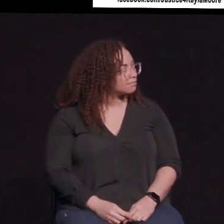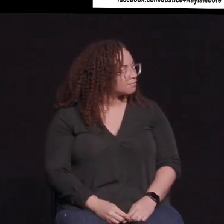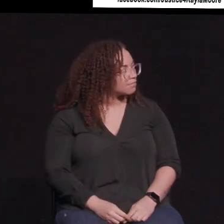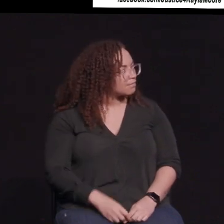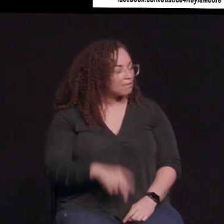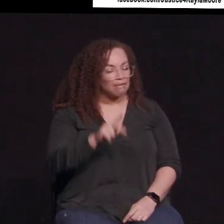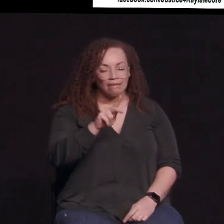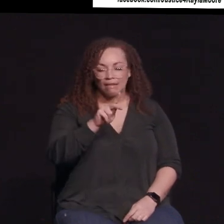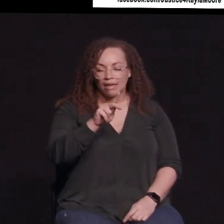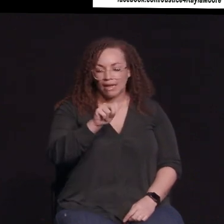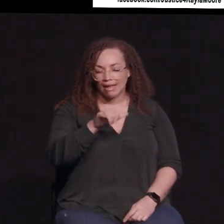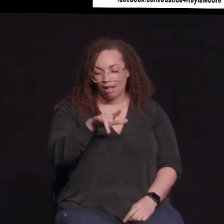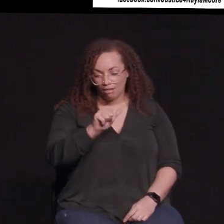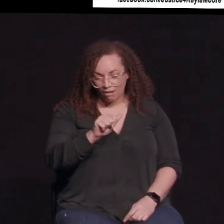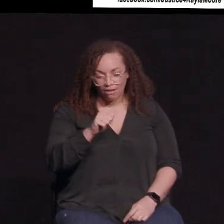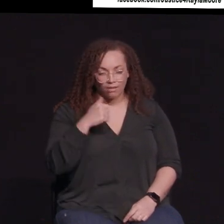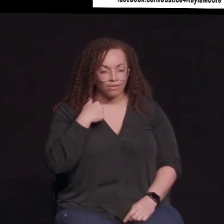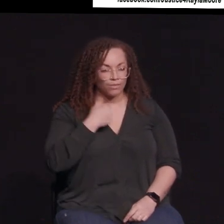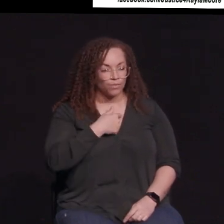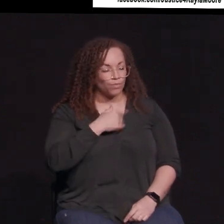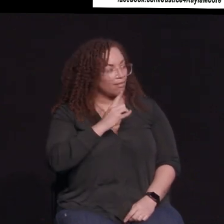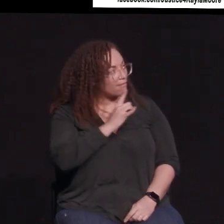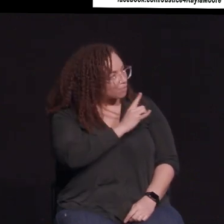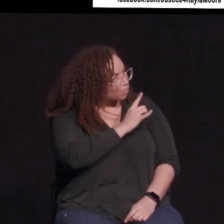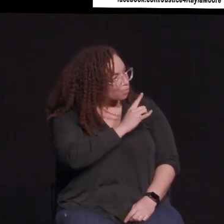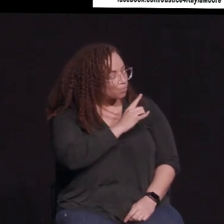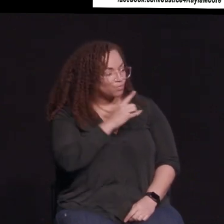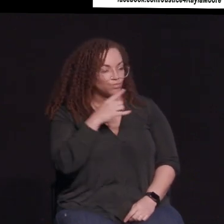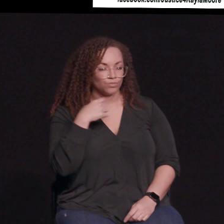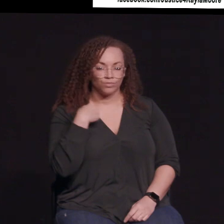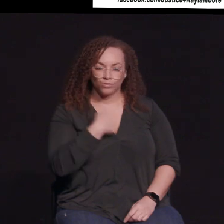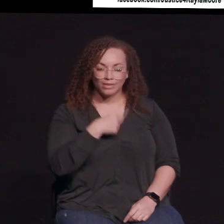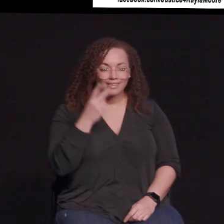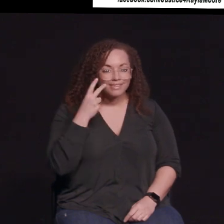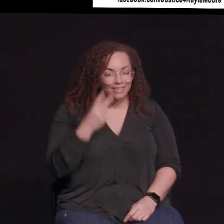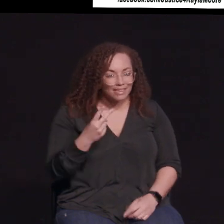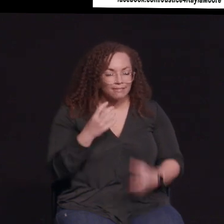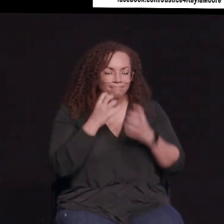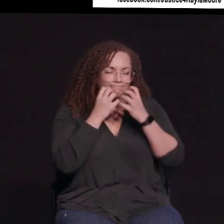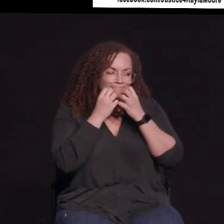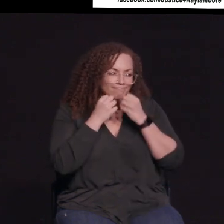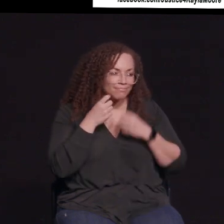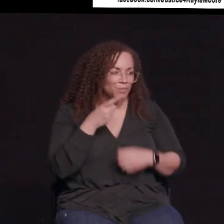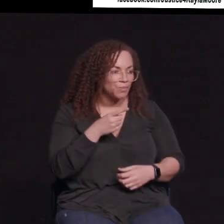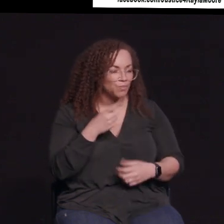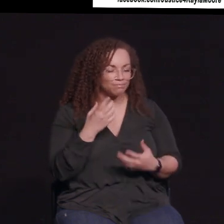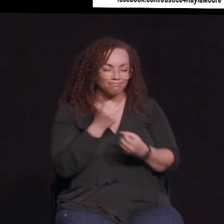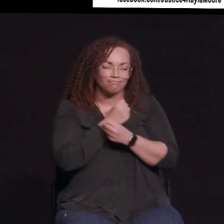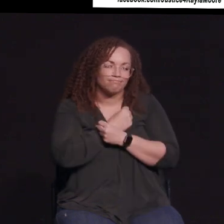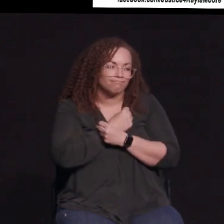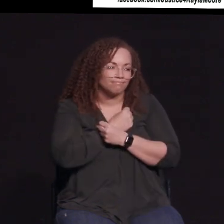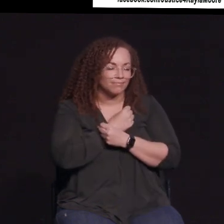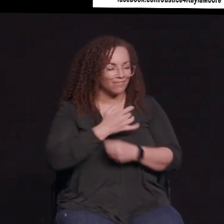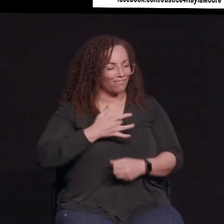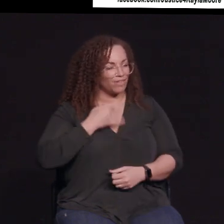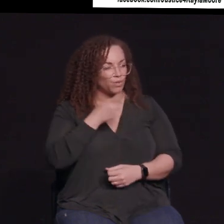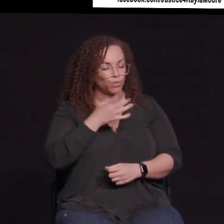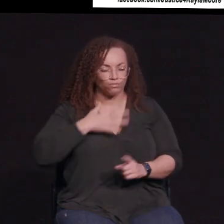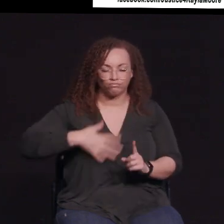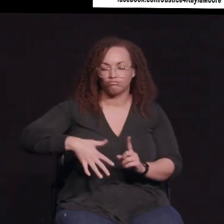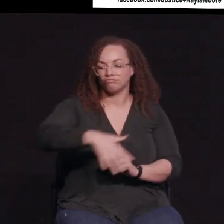February 2013. Kayla, we love you, we see and adore you, and we feel you all around in the